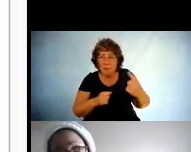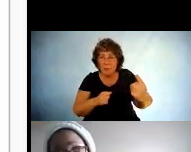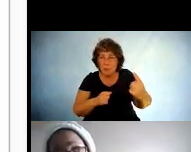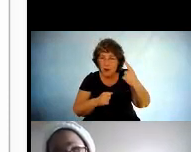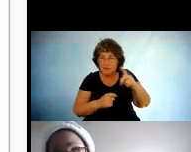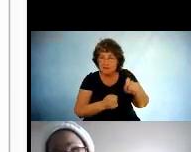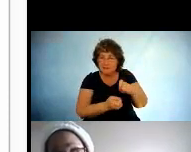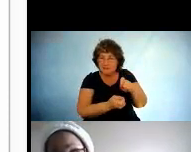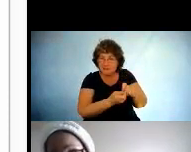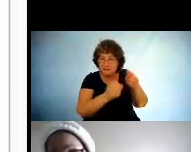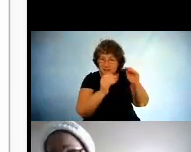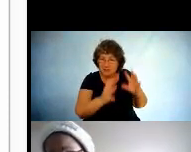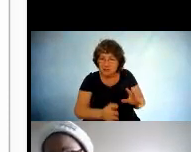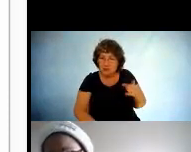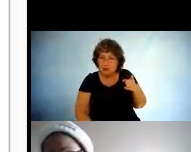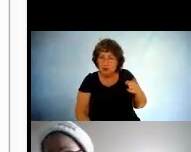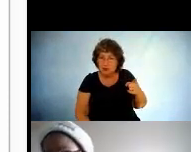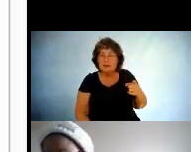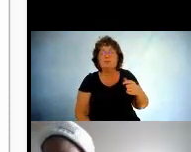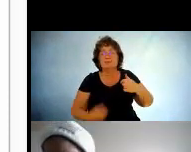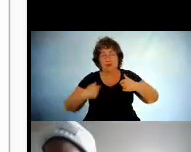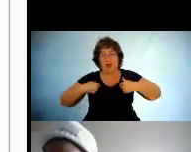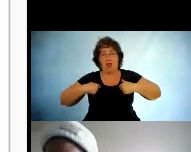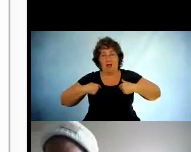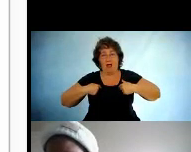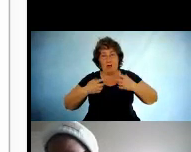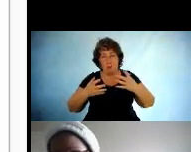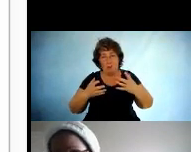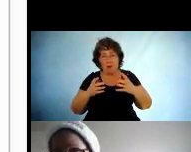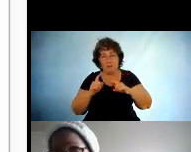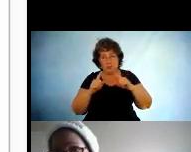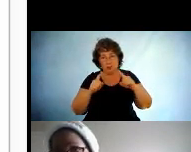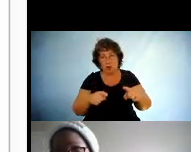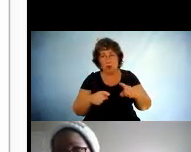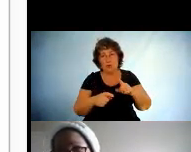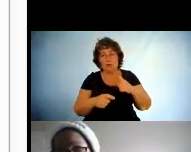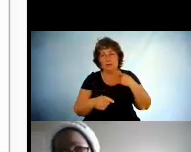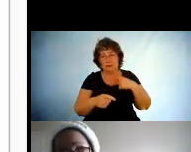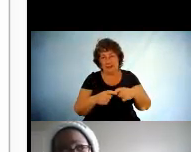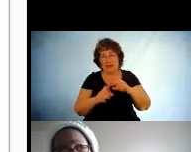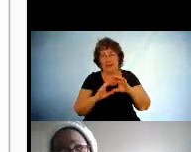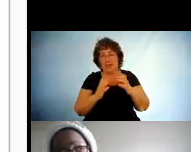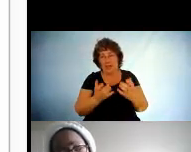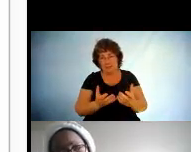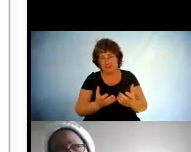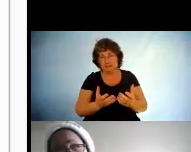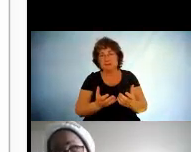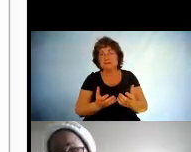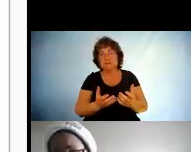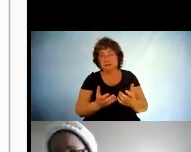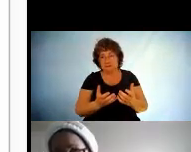to go to a Spanish class, and we